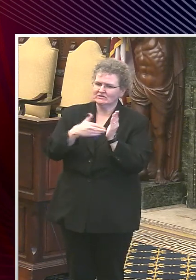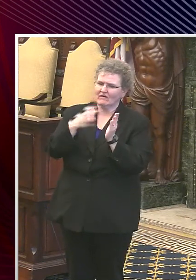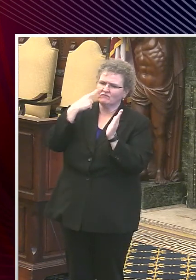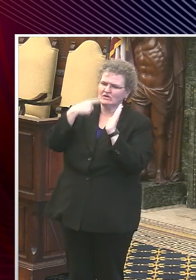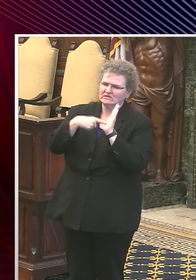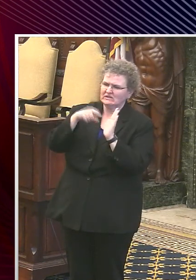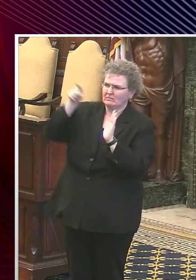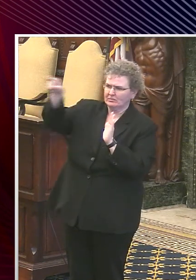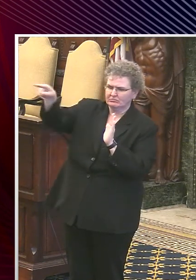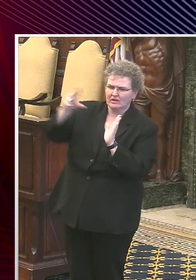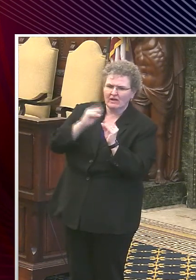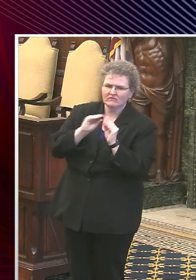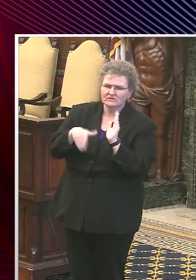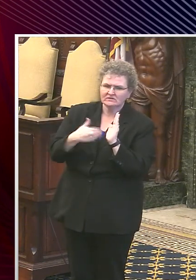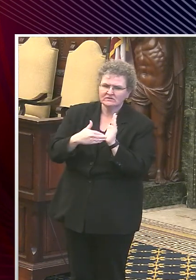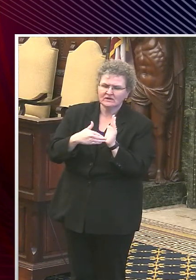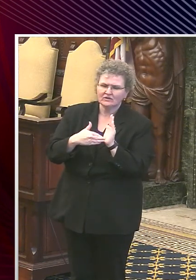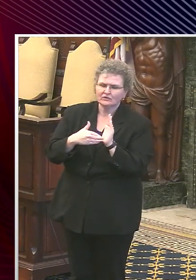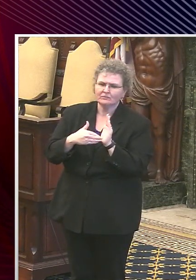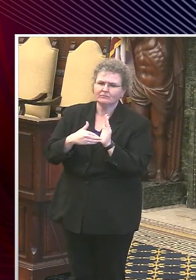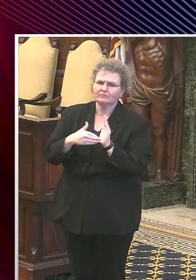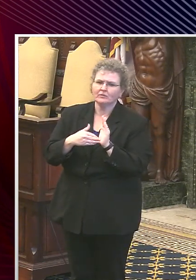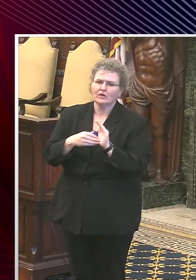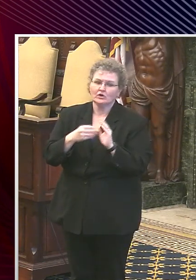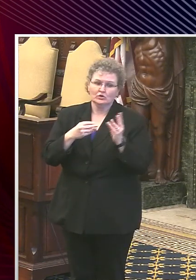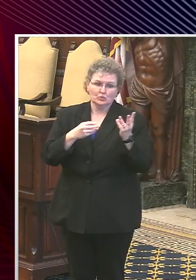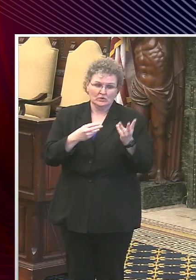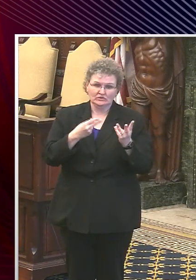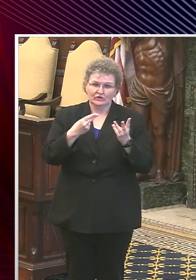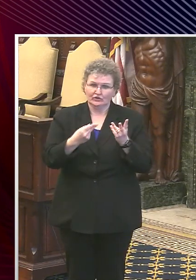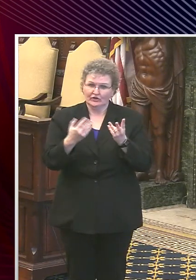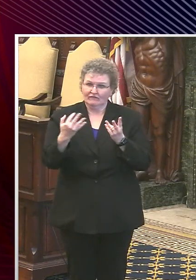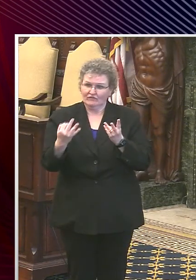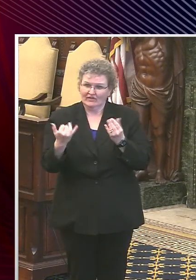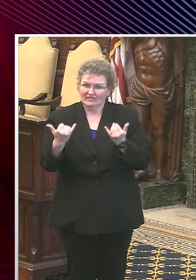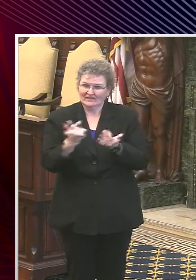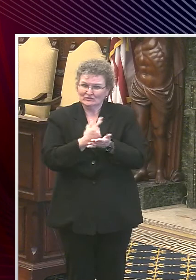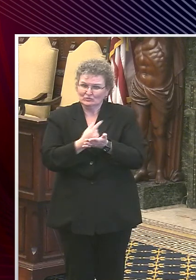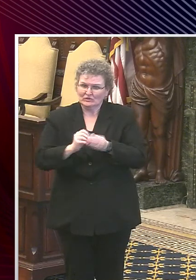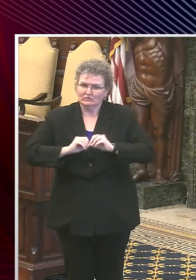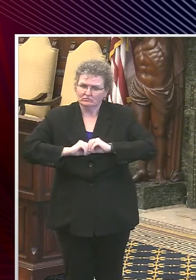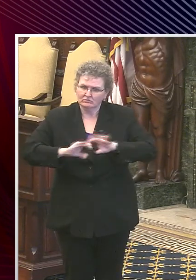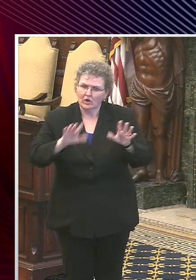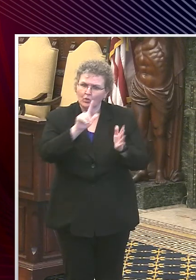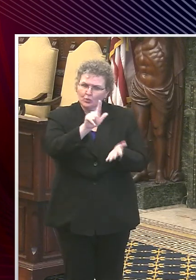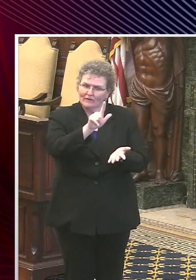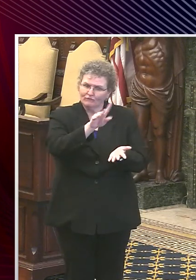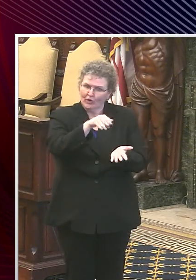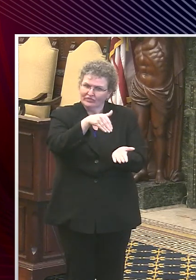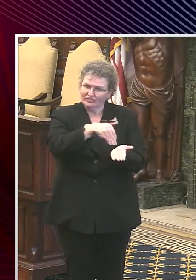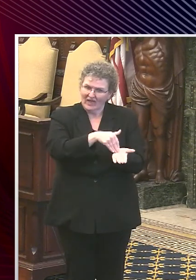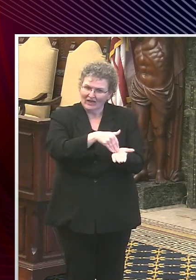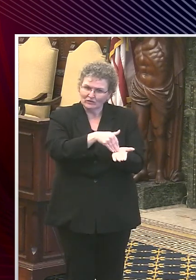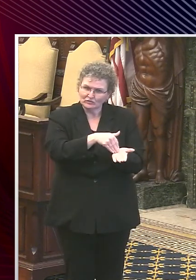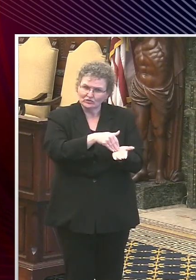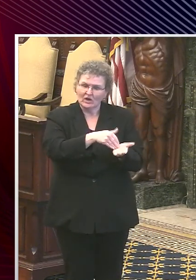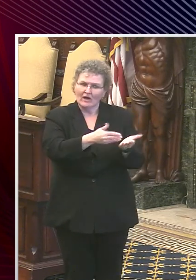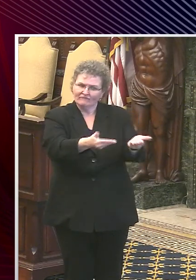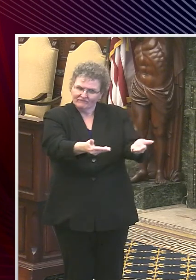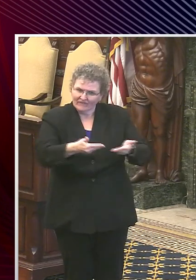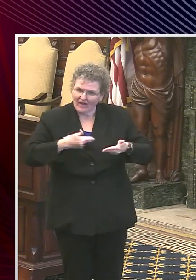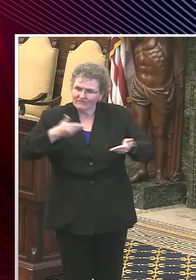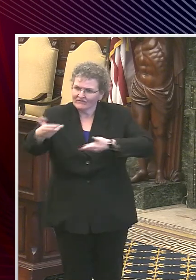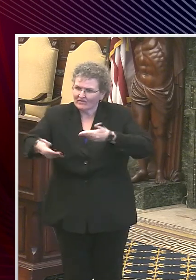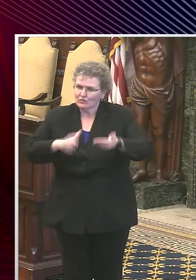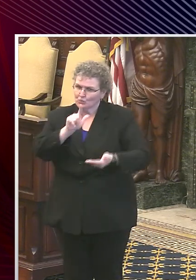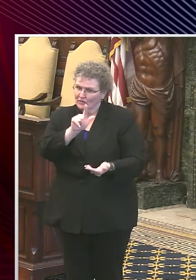for the Wednesday, Thursday, Friday this week, we sent out invitations to 24,000 people. Okay. All